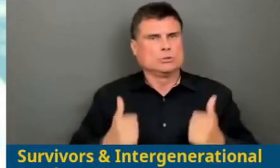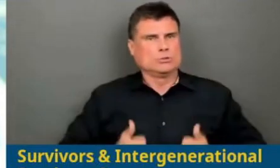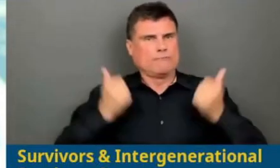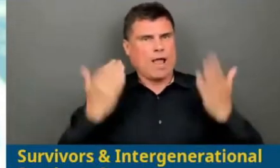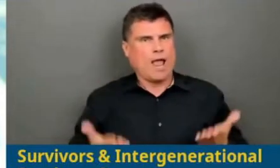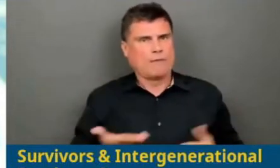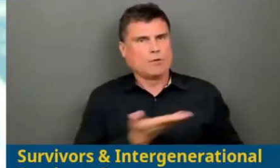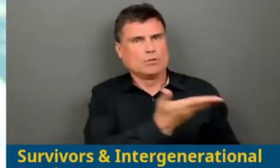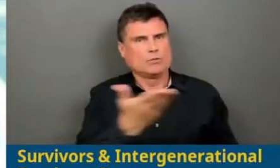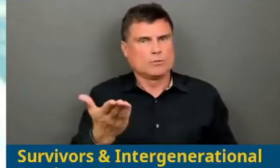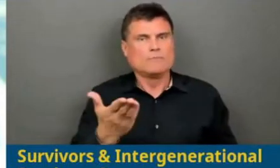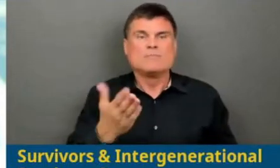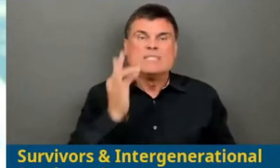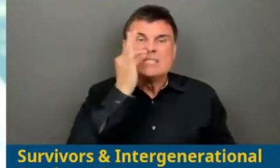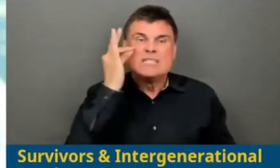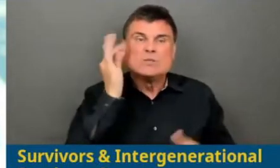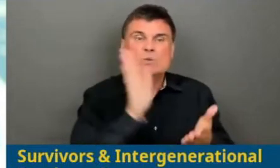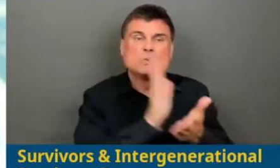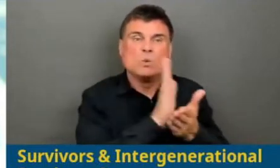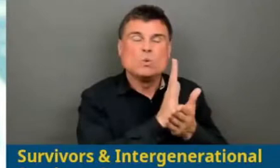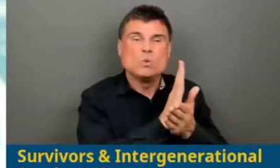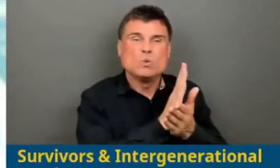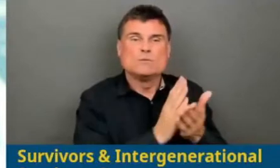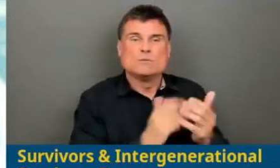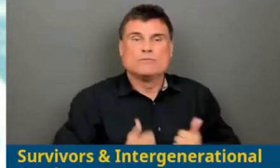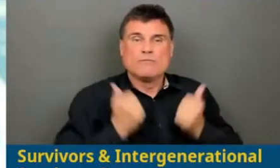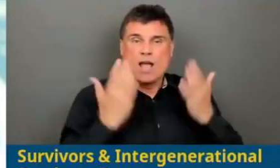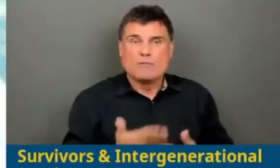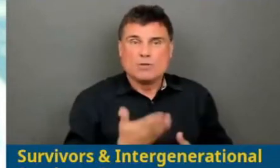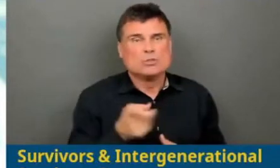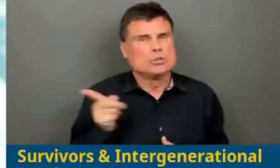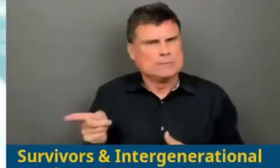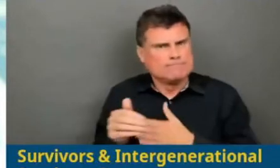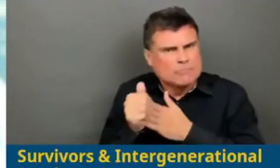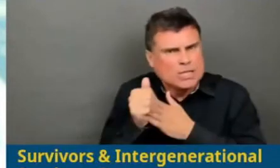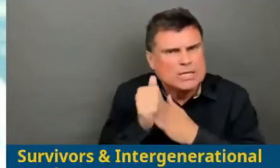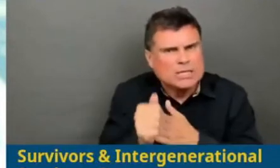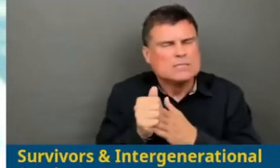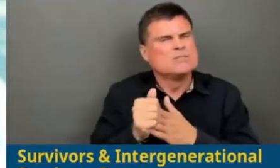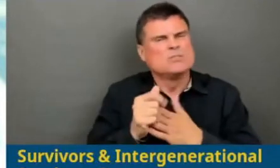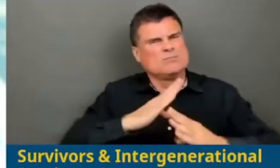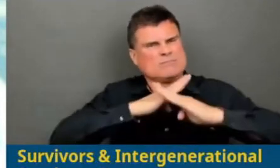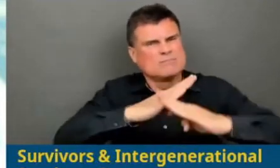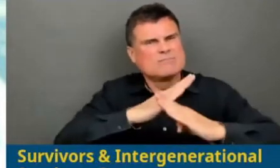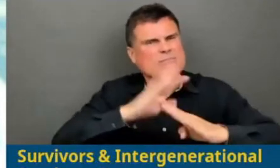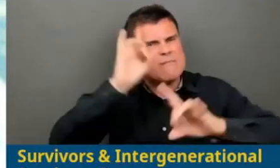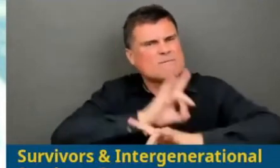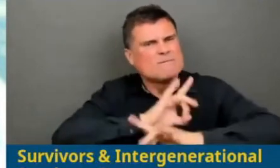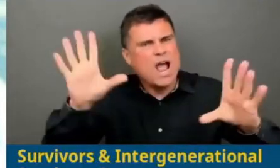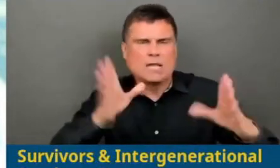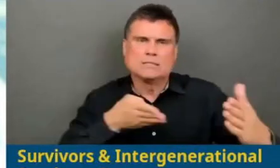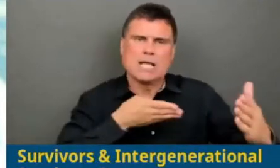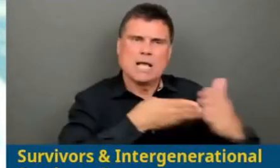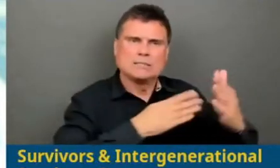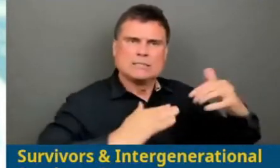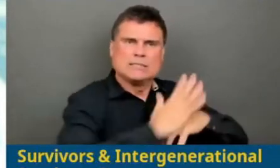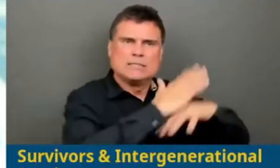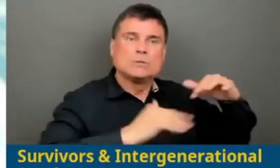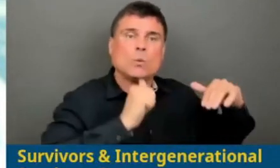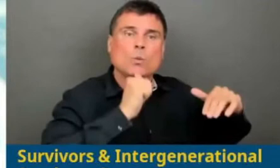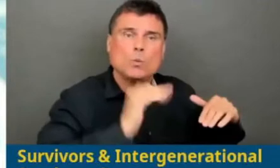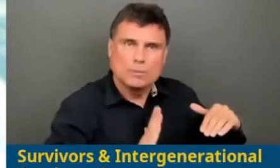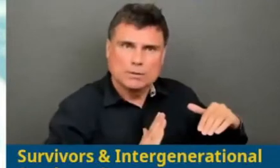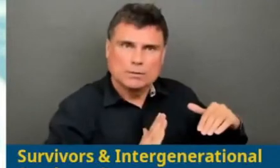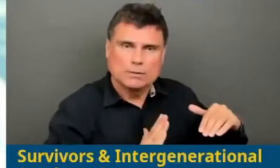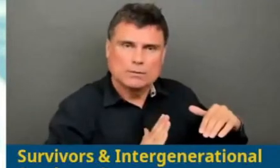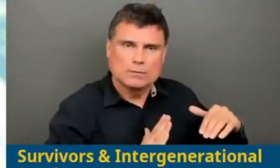families. She's a leader in the community to end violence against Indigenous women. We are fortunate to have her supporting this